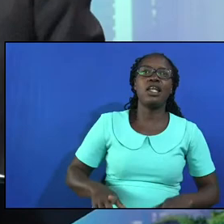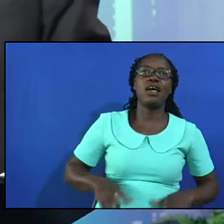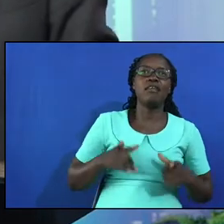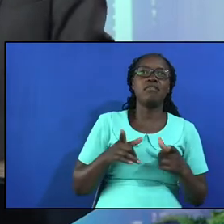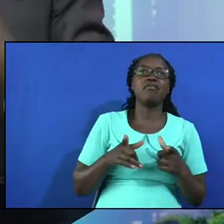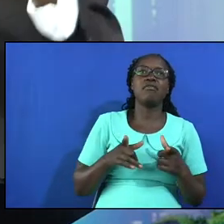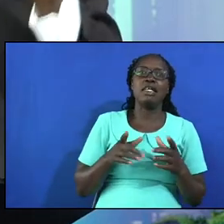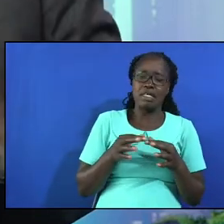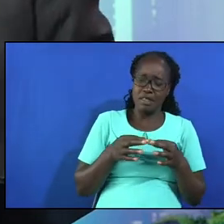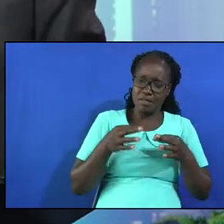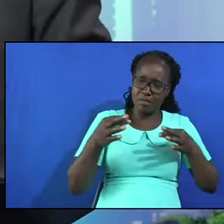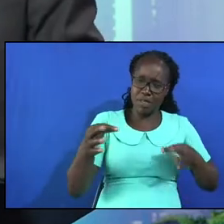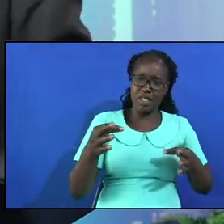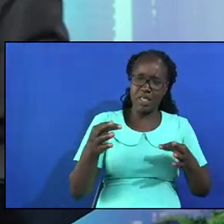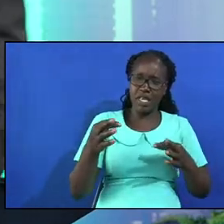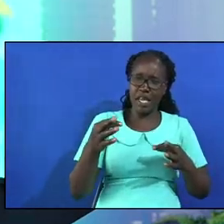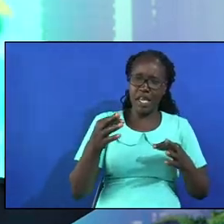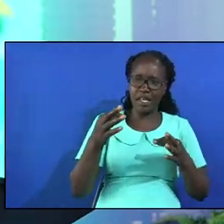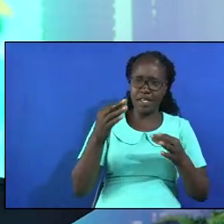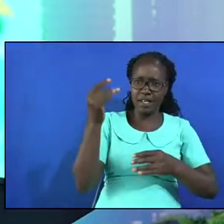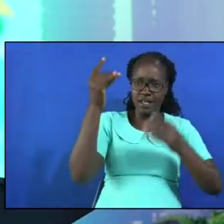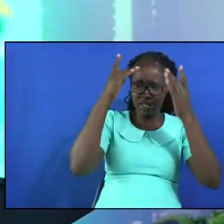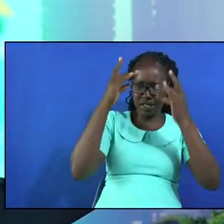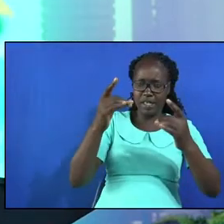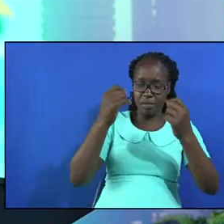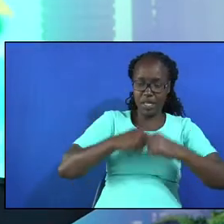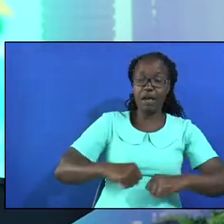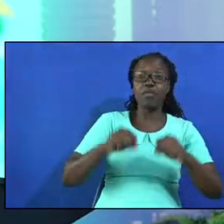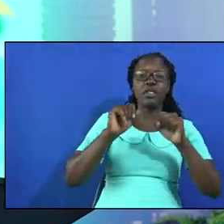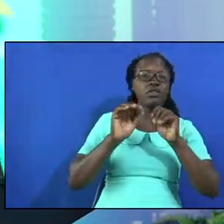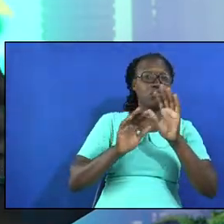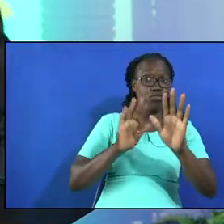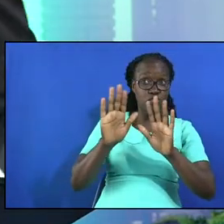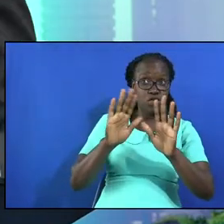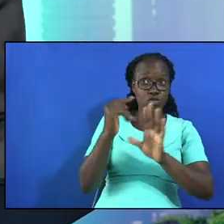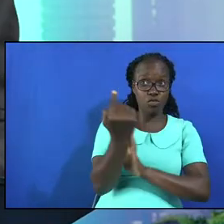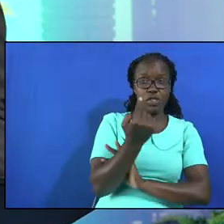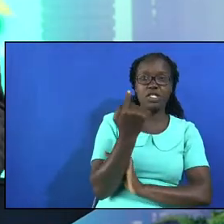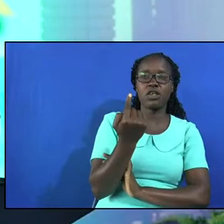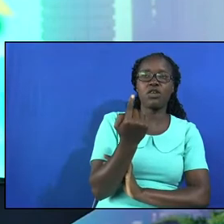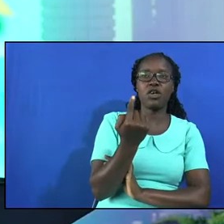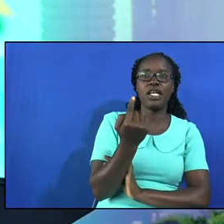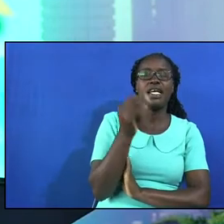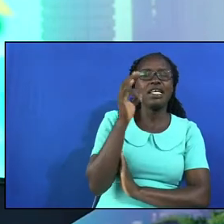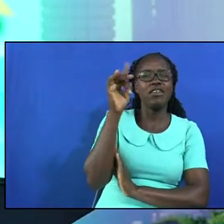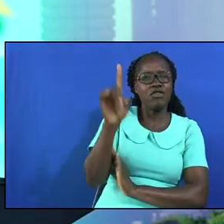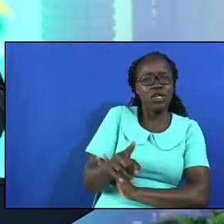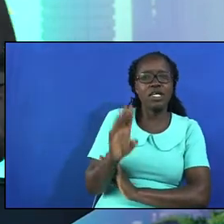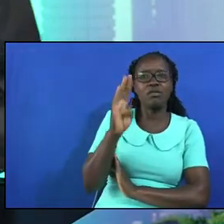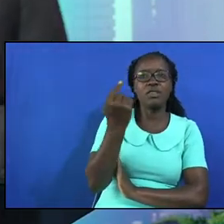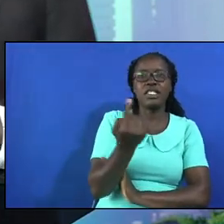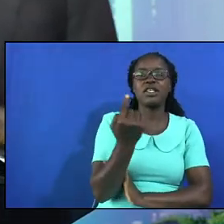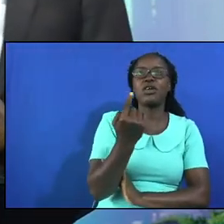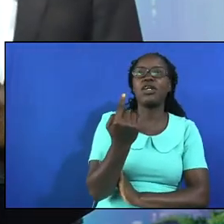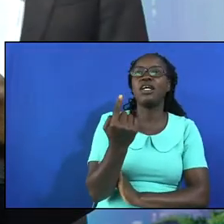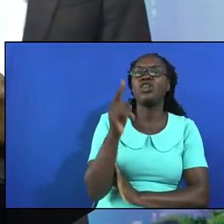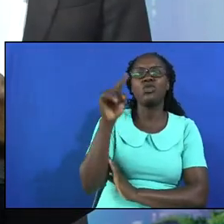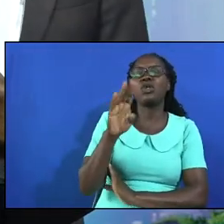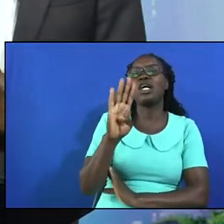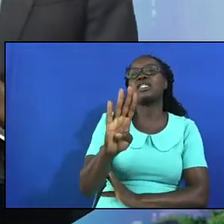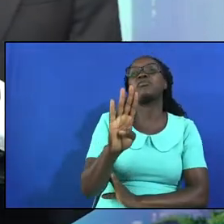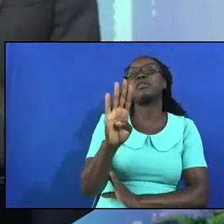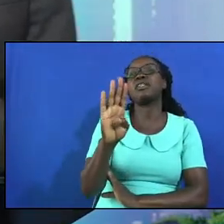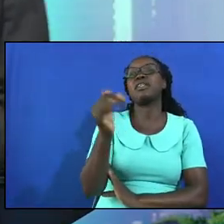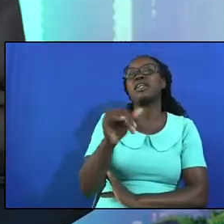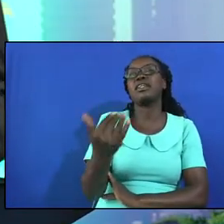is measured and predetermined by your ability to be single. If you can't be single, you can't be